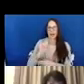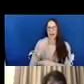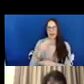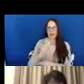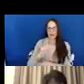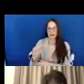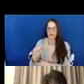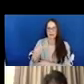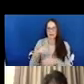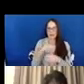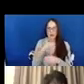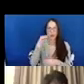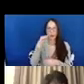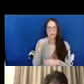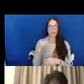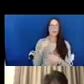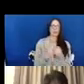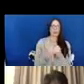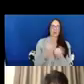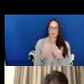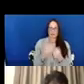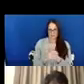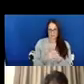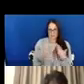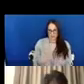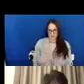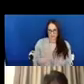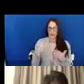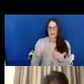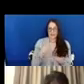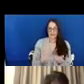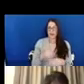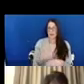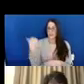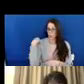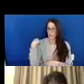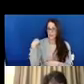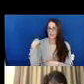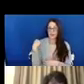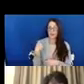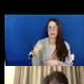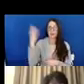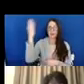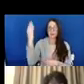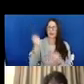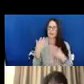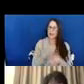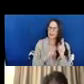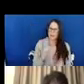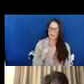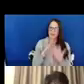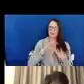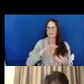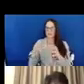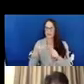IHSS. As discussed in the previous talks, many people faced disruptions to their normal